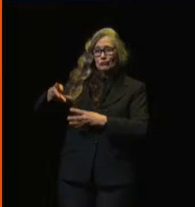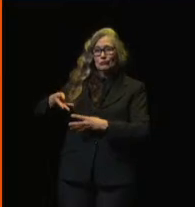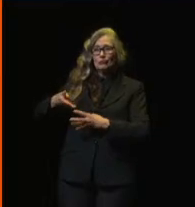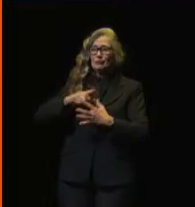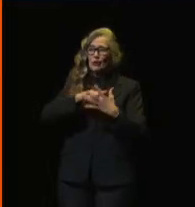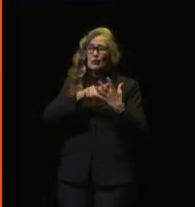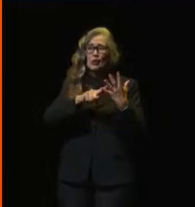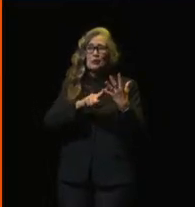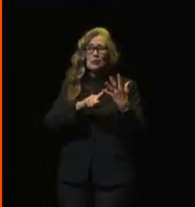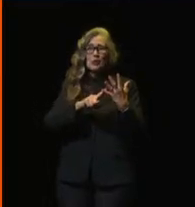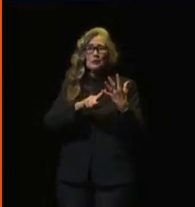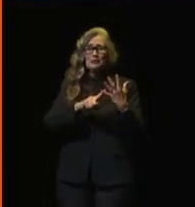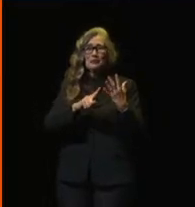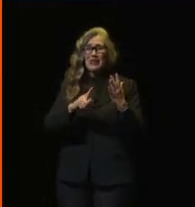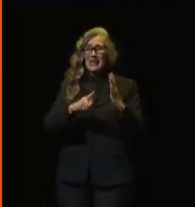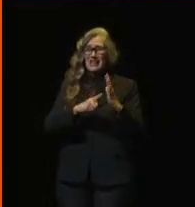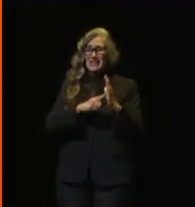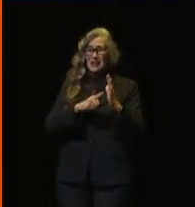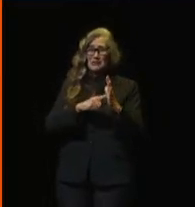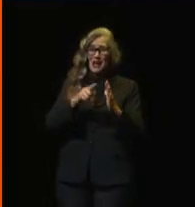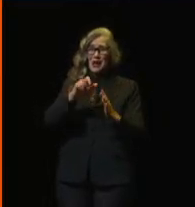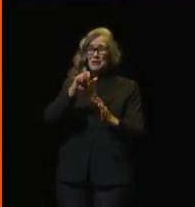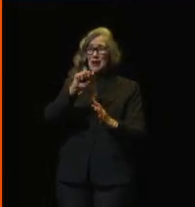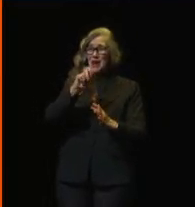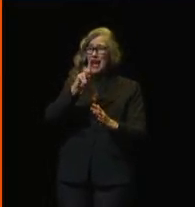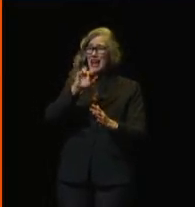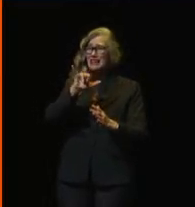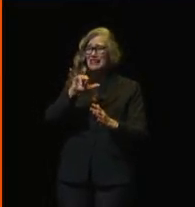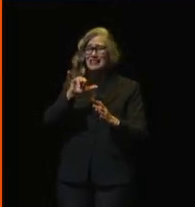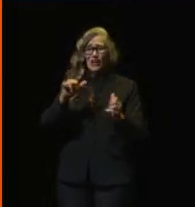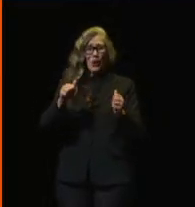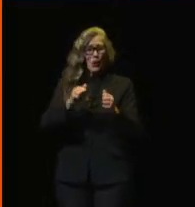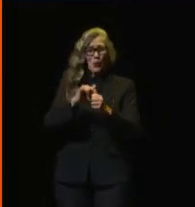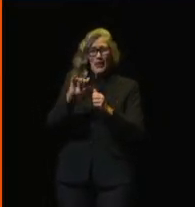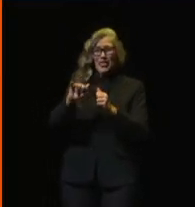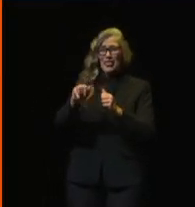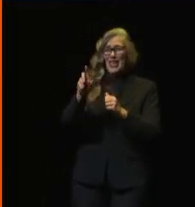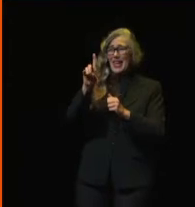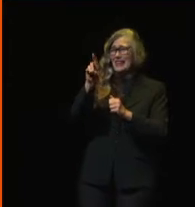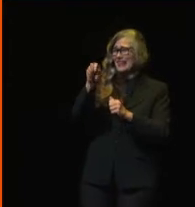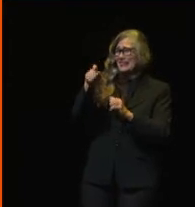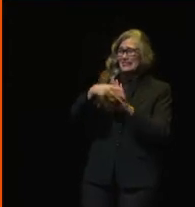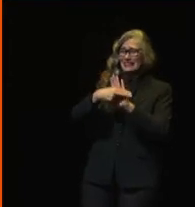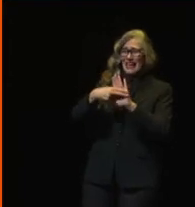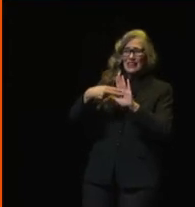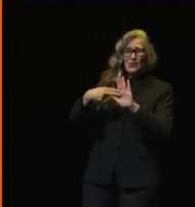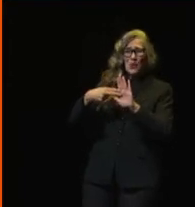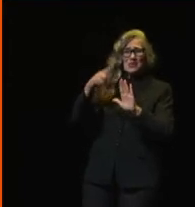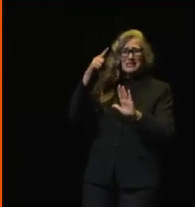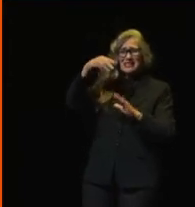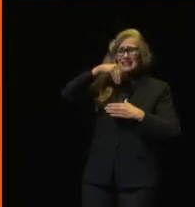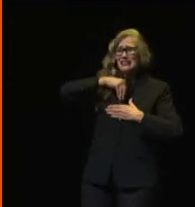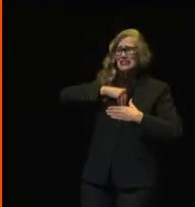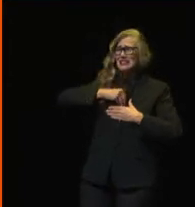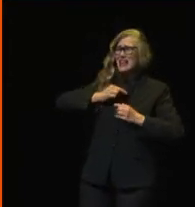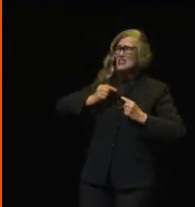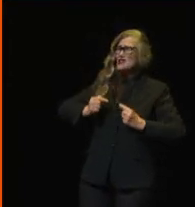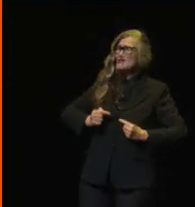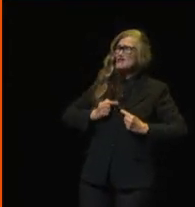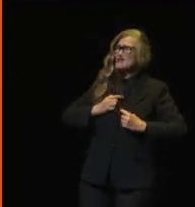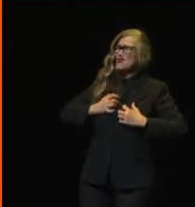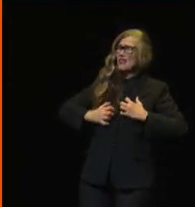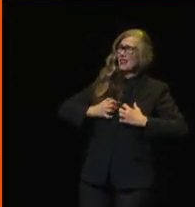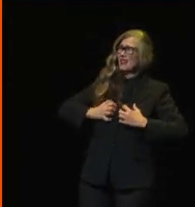Ady at times struggled to grapple with all the loss that came with his diagnosis and all the things he could no longer do. Yet through it all, he